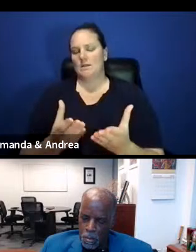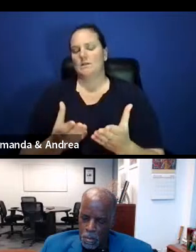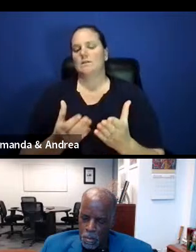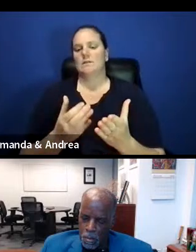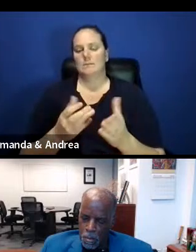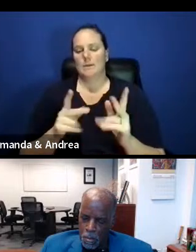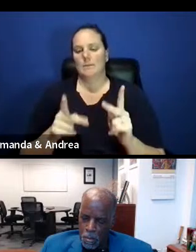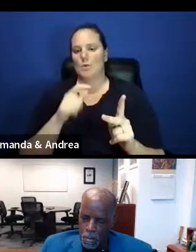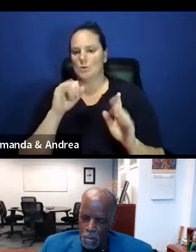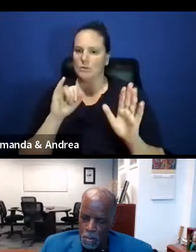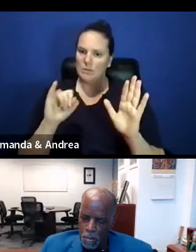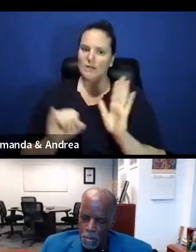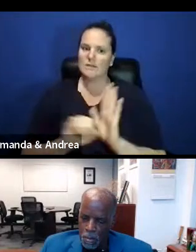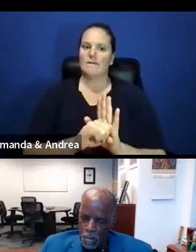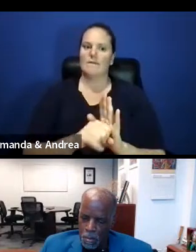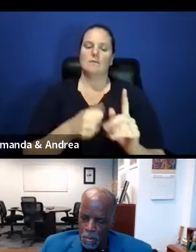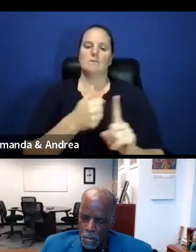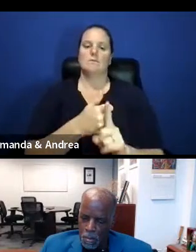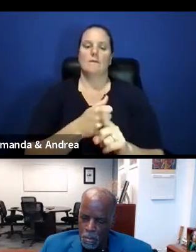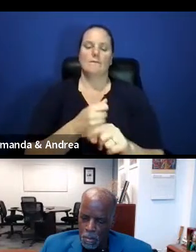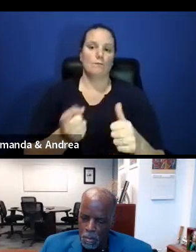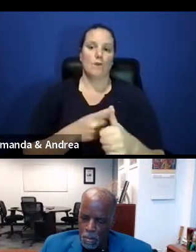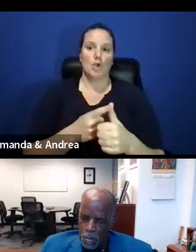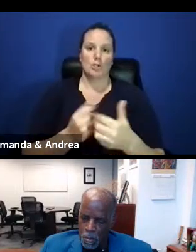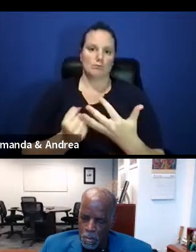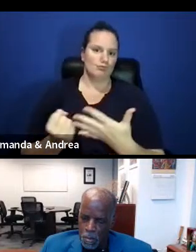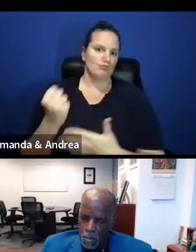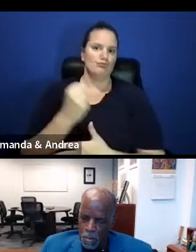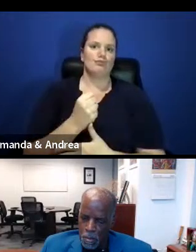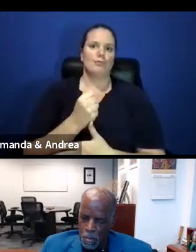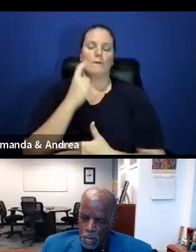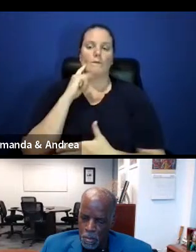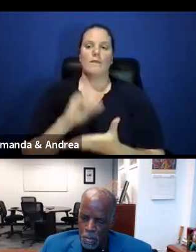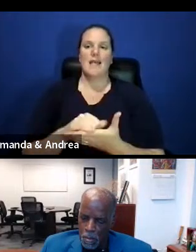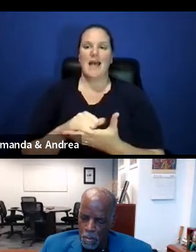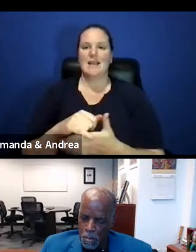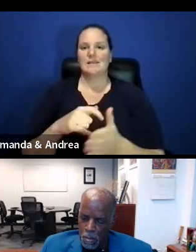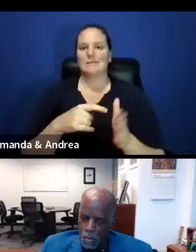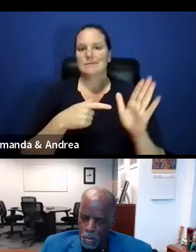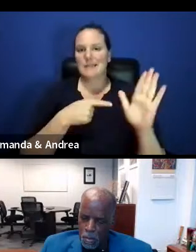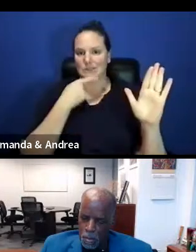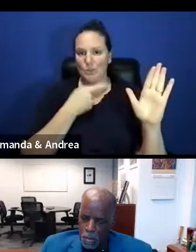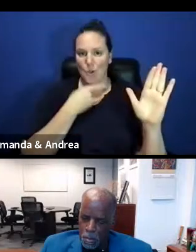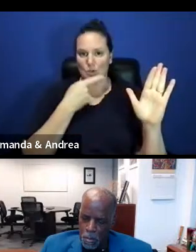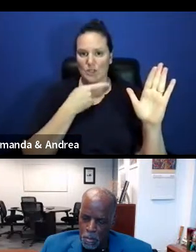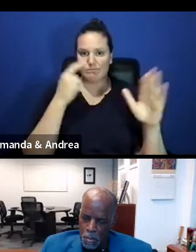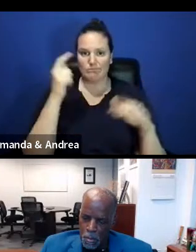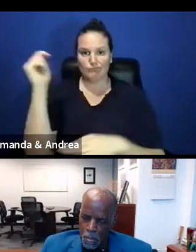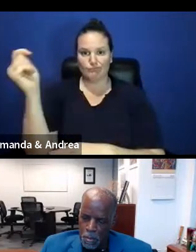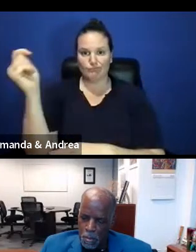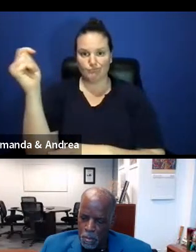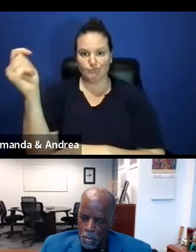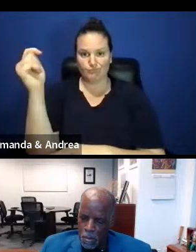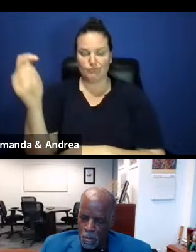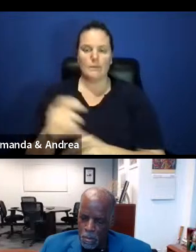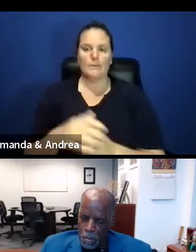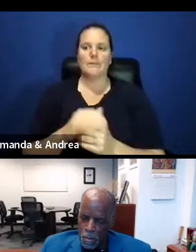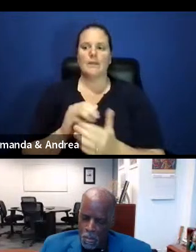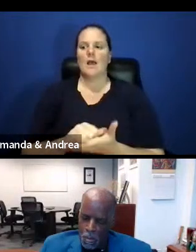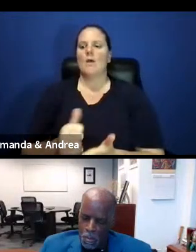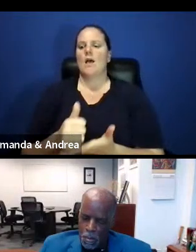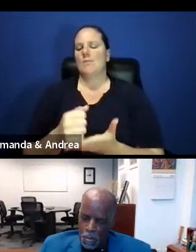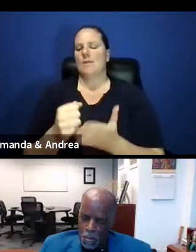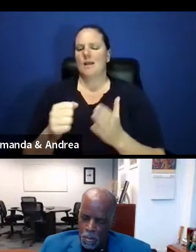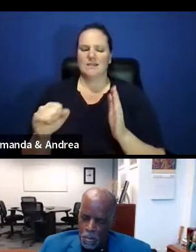self-identified as such to be first in line for that testimony. And that kind of helped, I guess, maybe identify